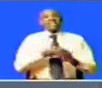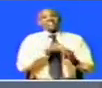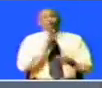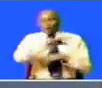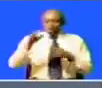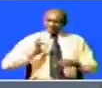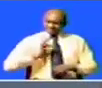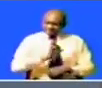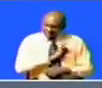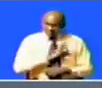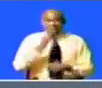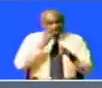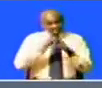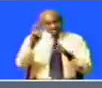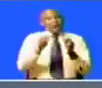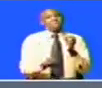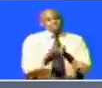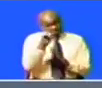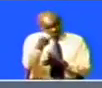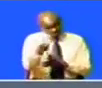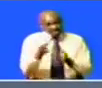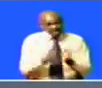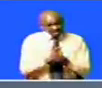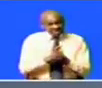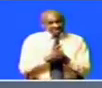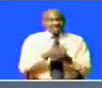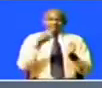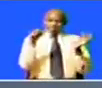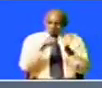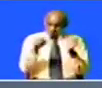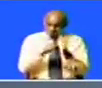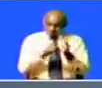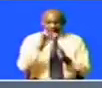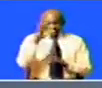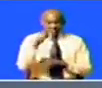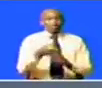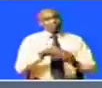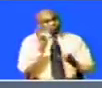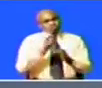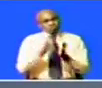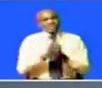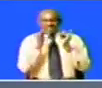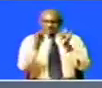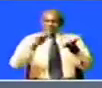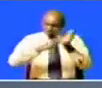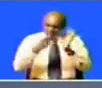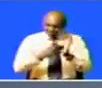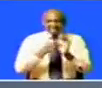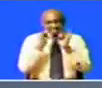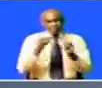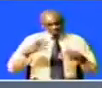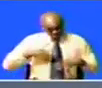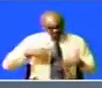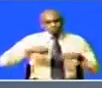all staff who have been adversely mentioned in the bungled August 8th presidential election in order to allow his new project team to